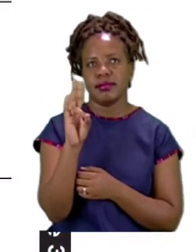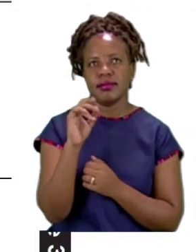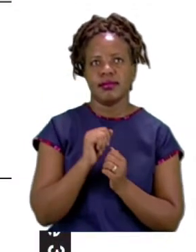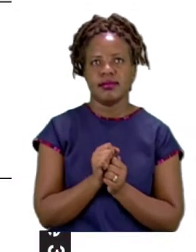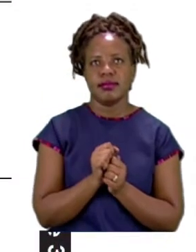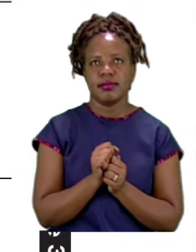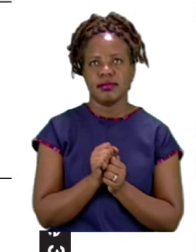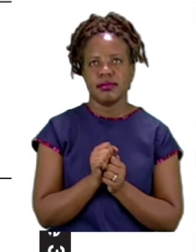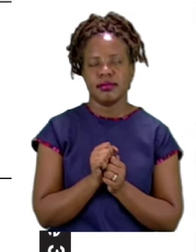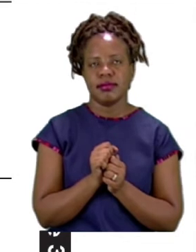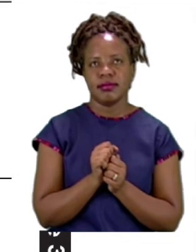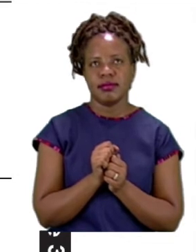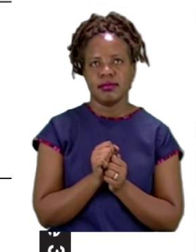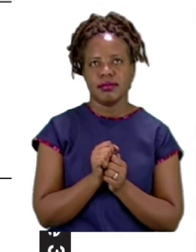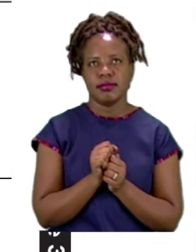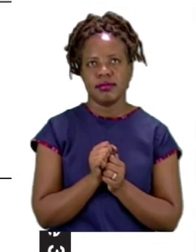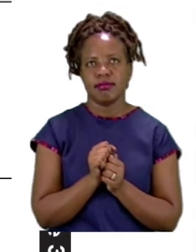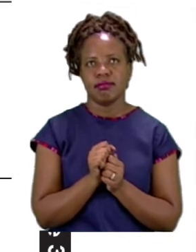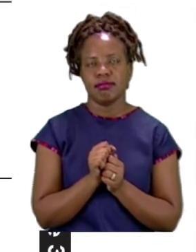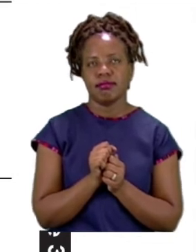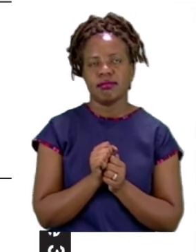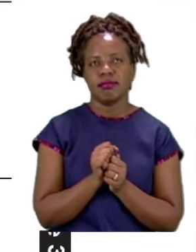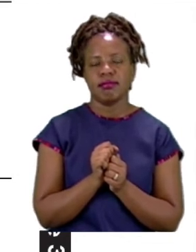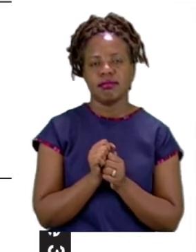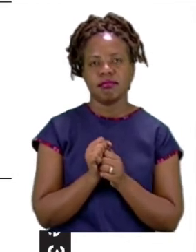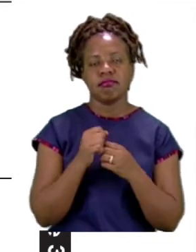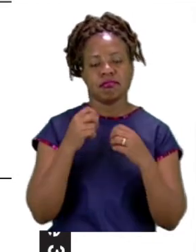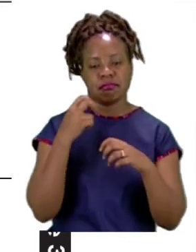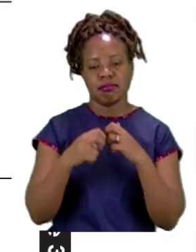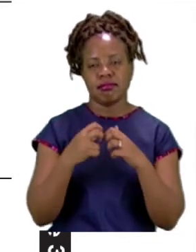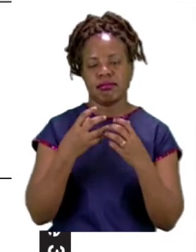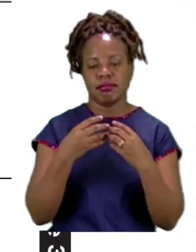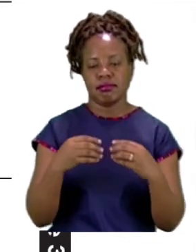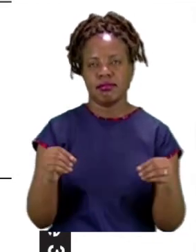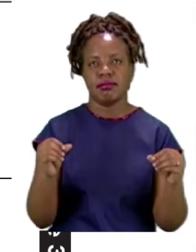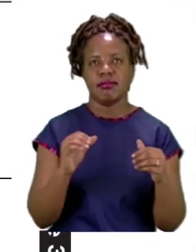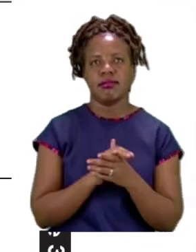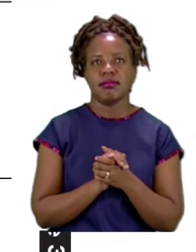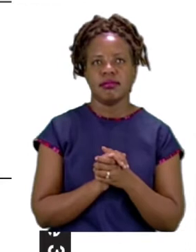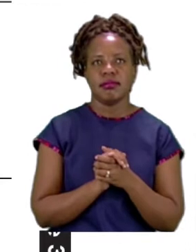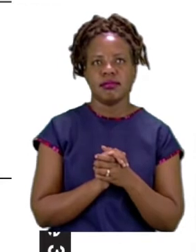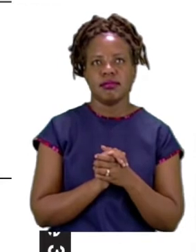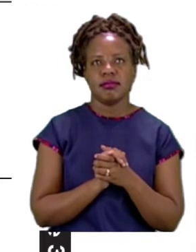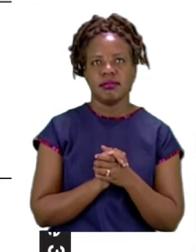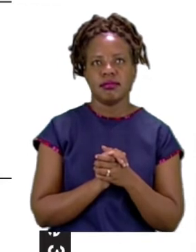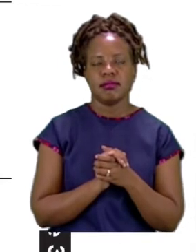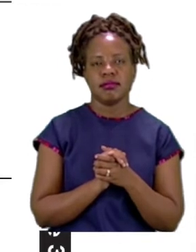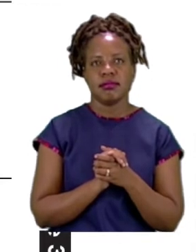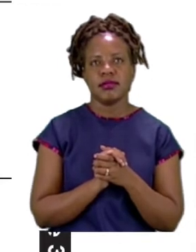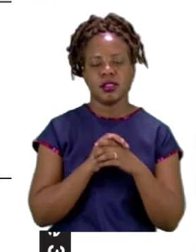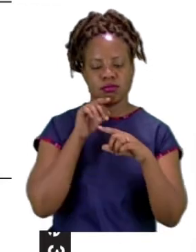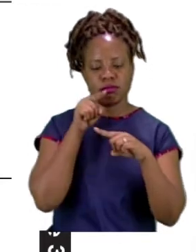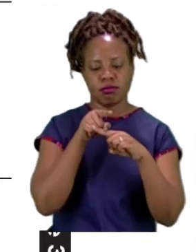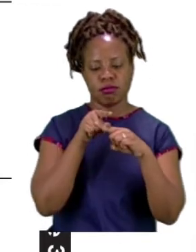going to be doing some solving, and we're going to solve problems, then following division problems